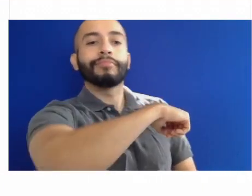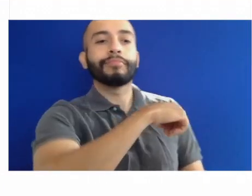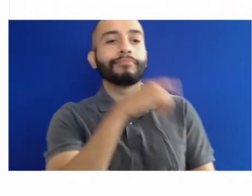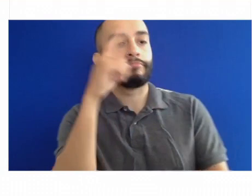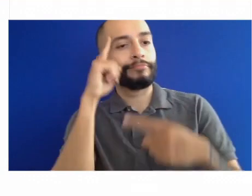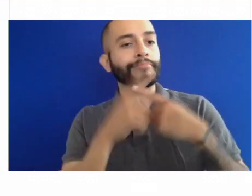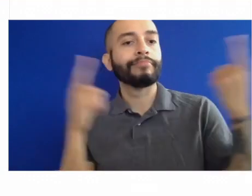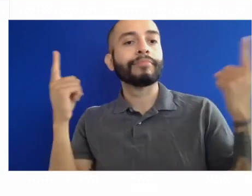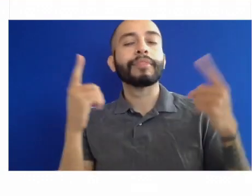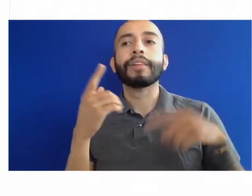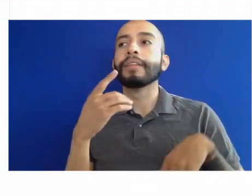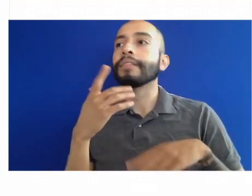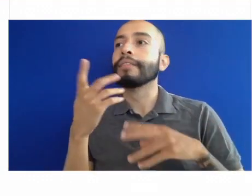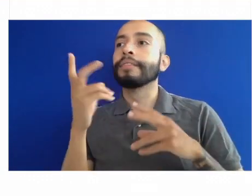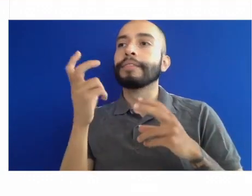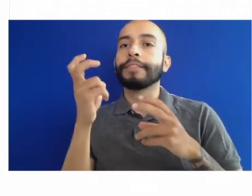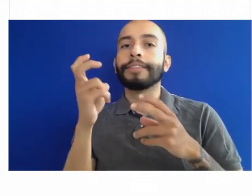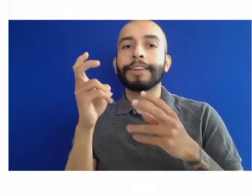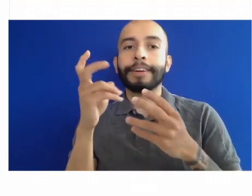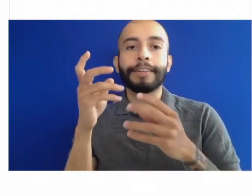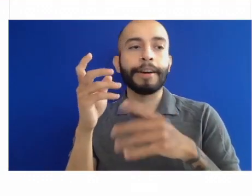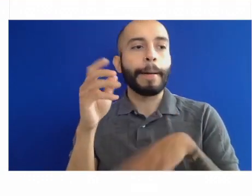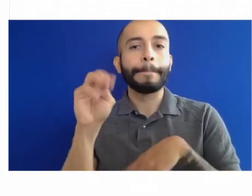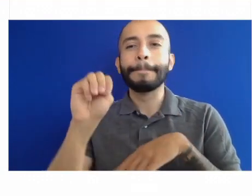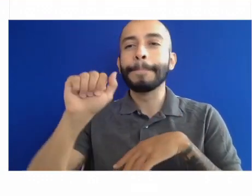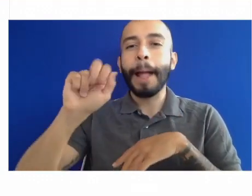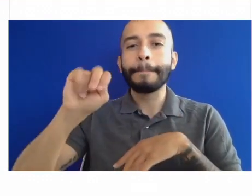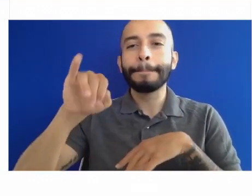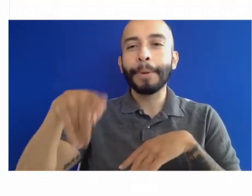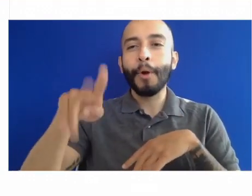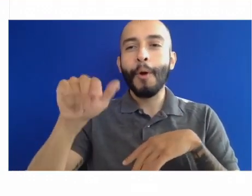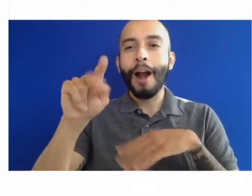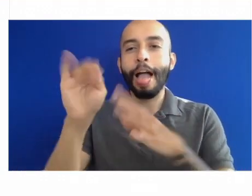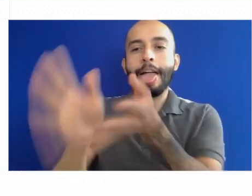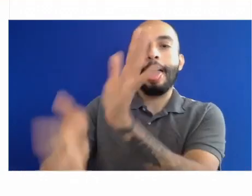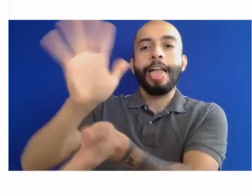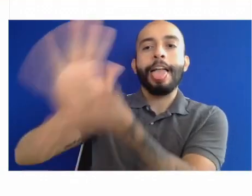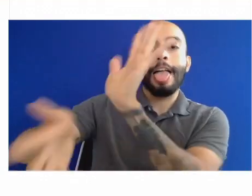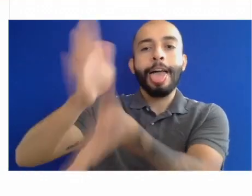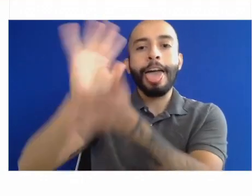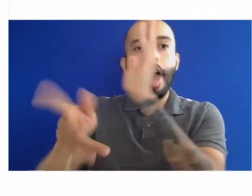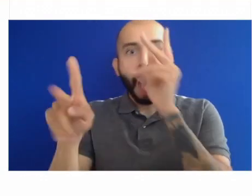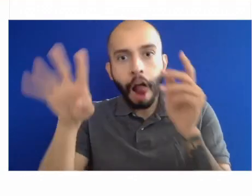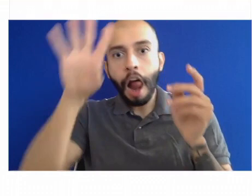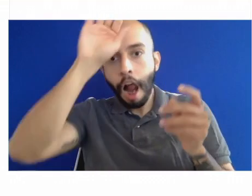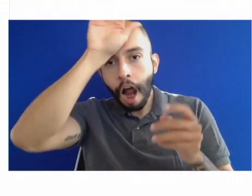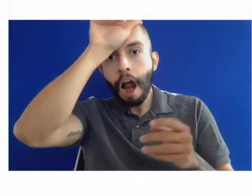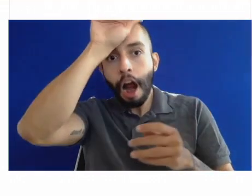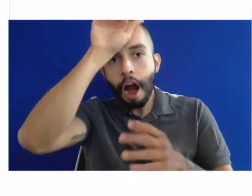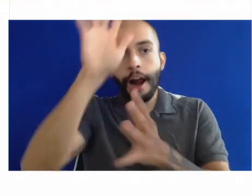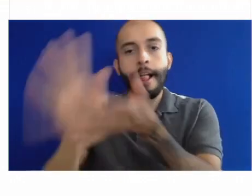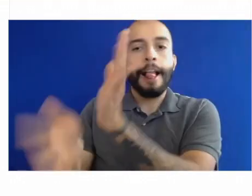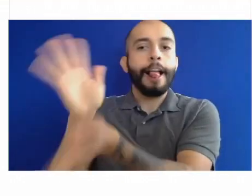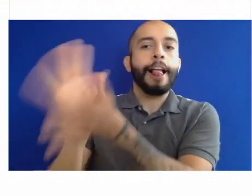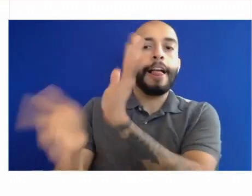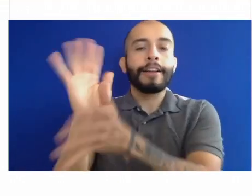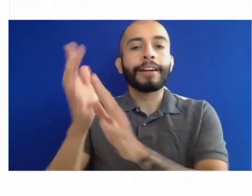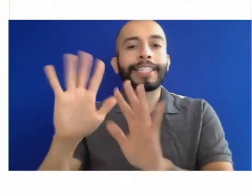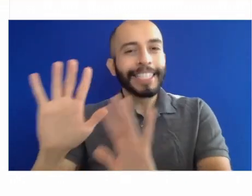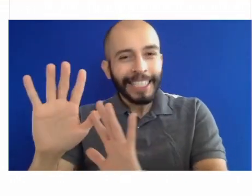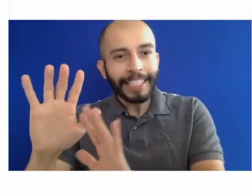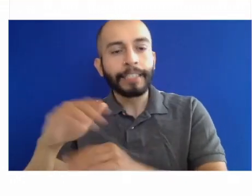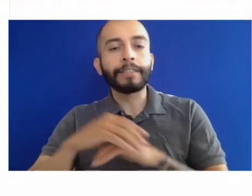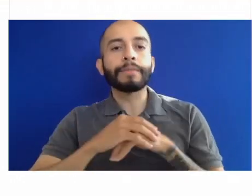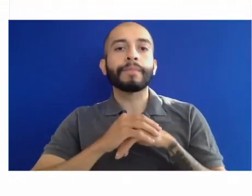it was initially developed with the goal in mind of, funnily enough, of preventing American soldiers from being brainwashed by the